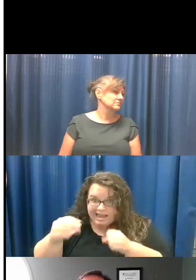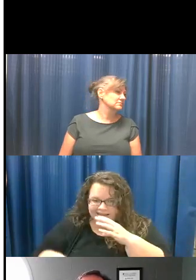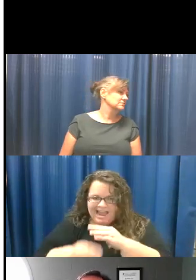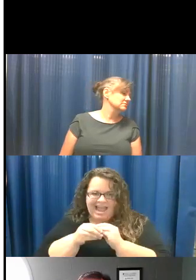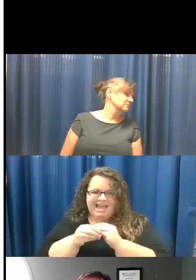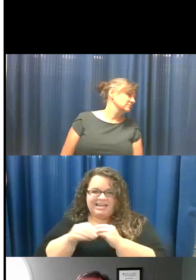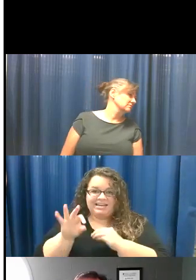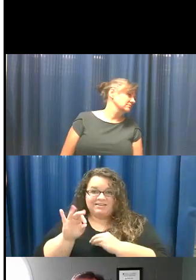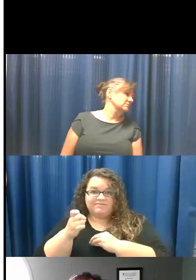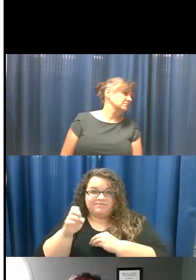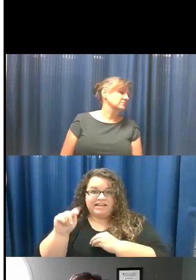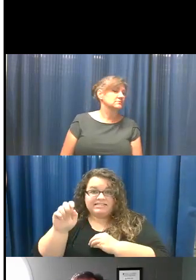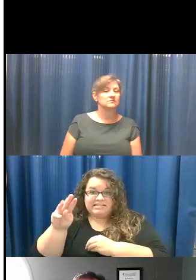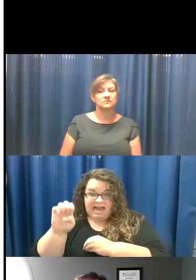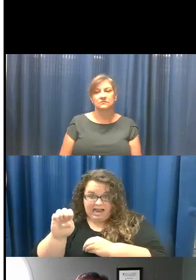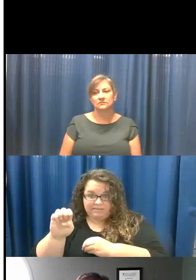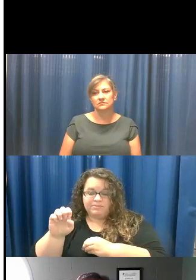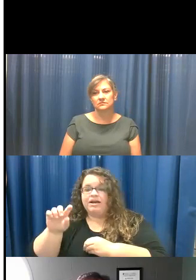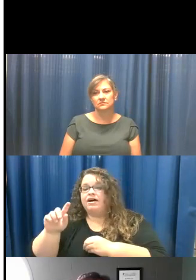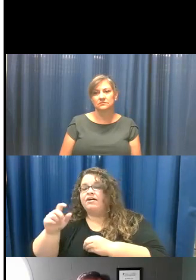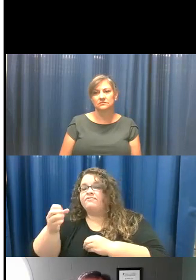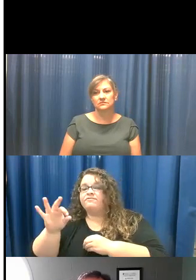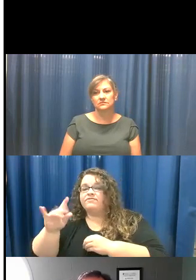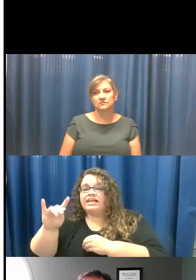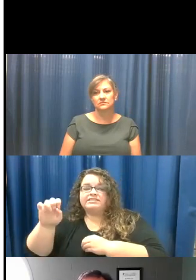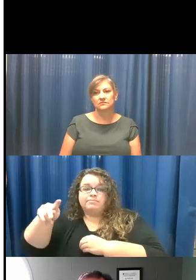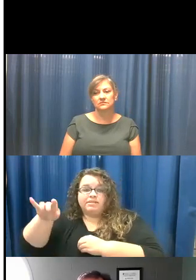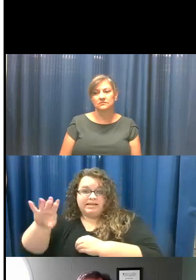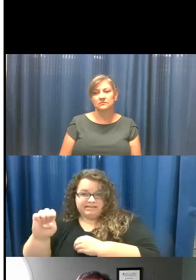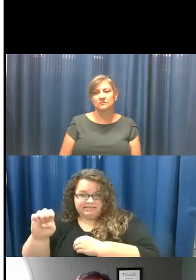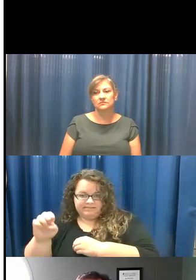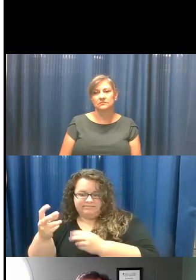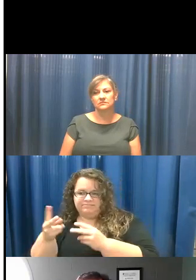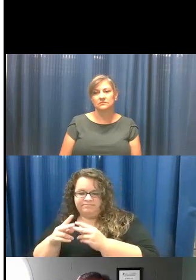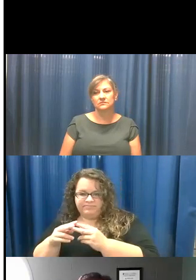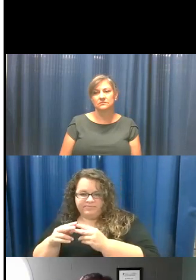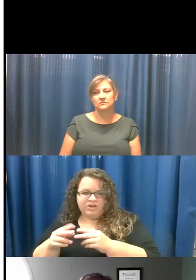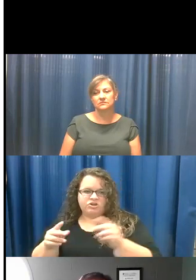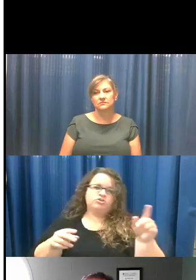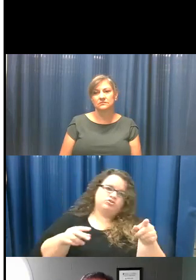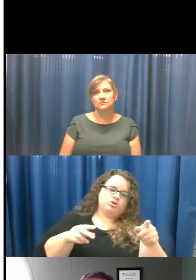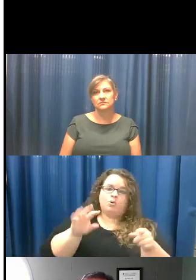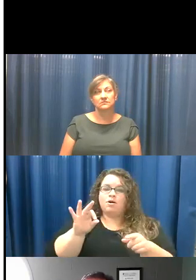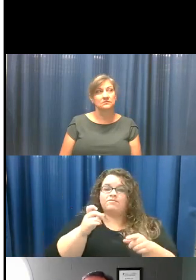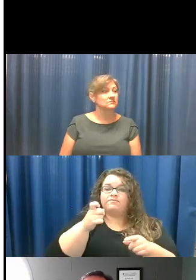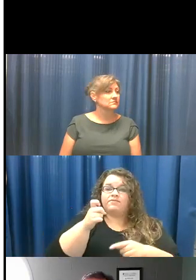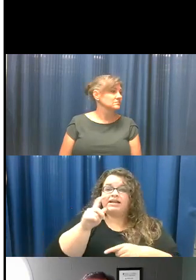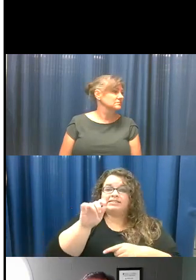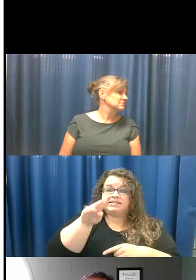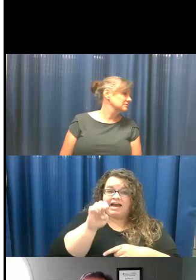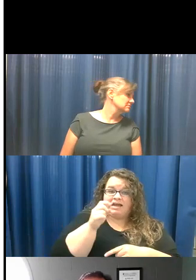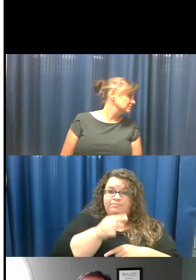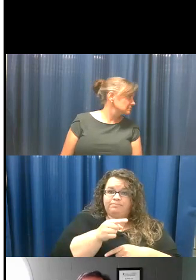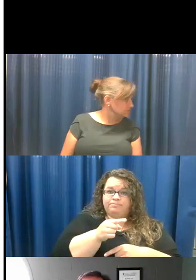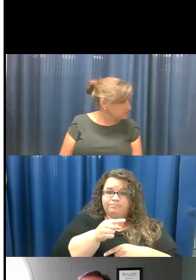time specifically allows employees in certain areas, and again, it's area by area, but it